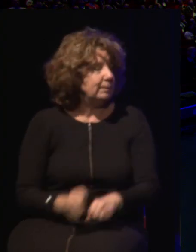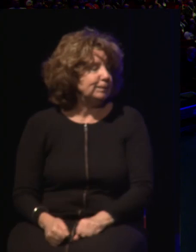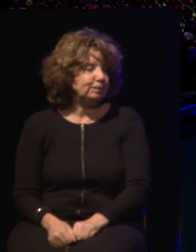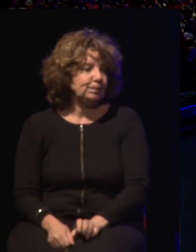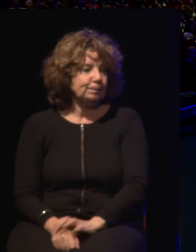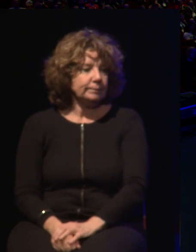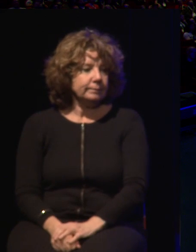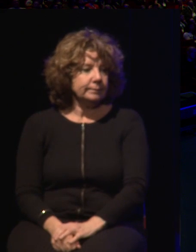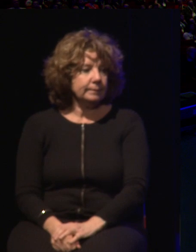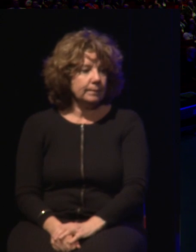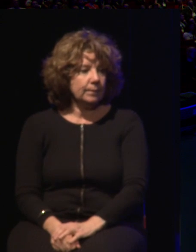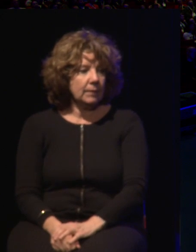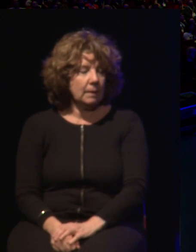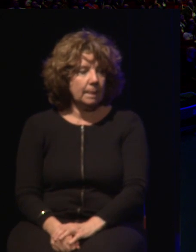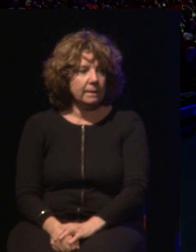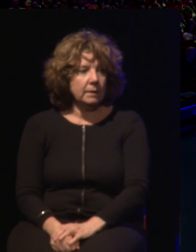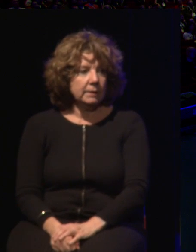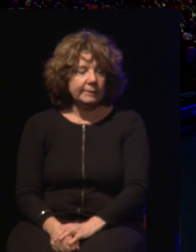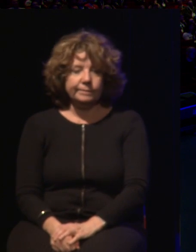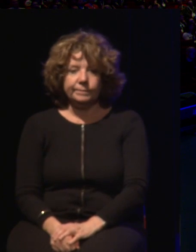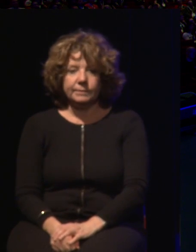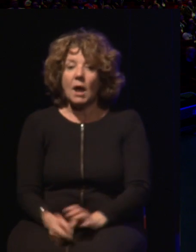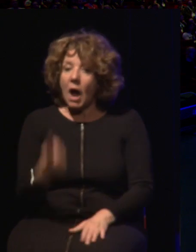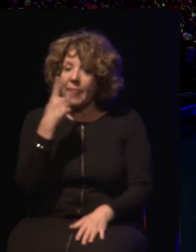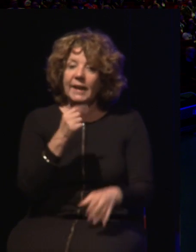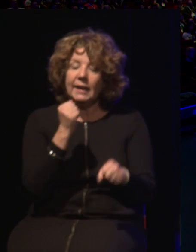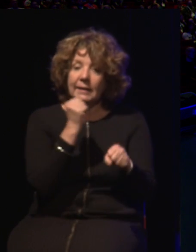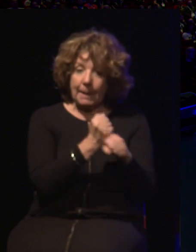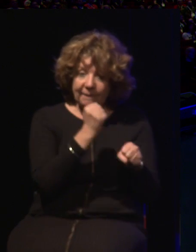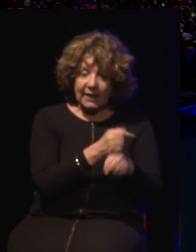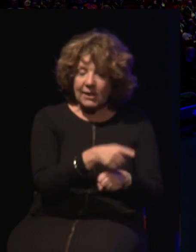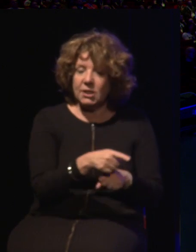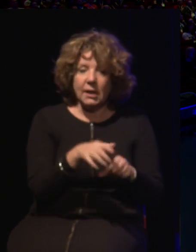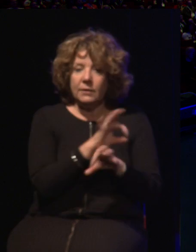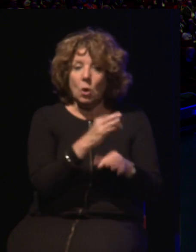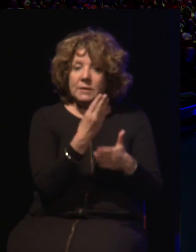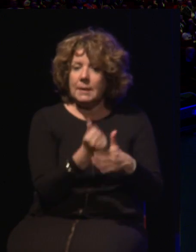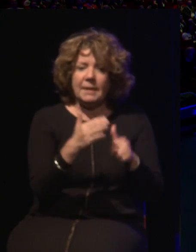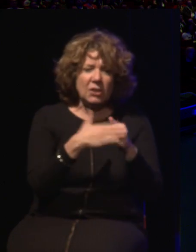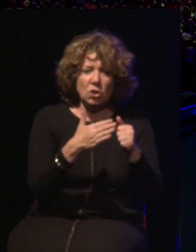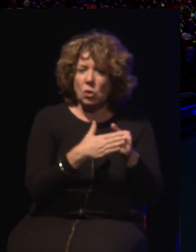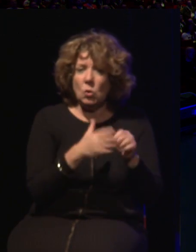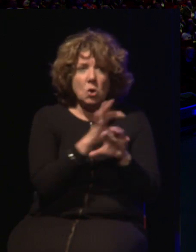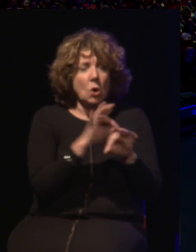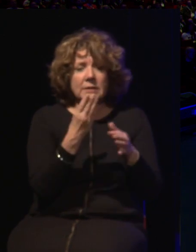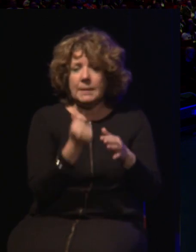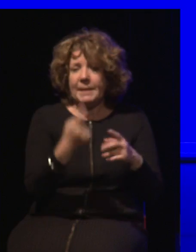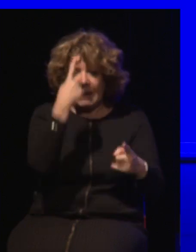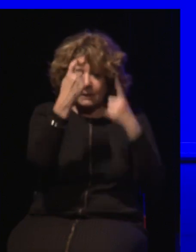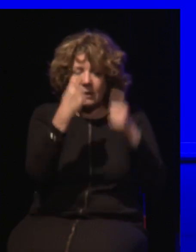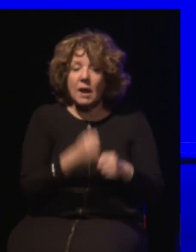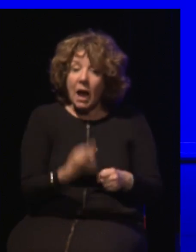I see gamification as not something new or innovative. I see gamification as the new norm.